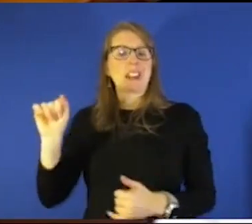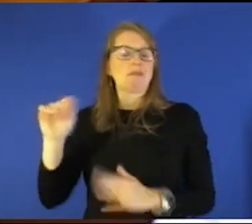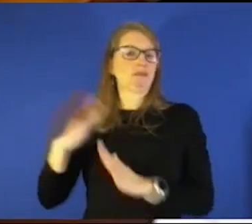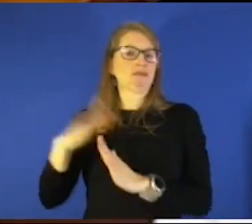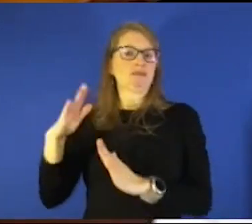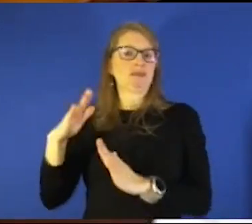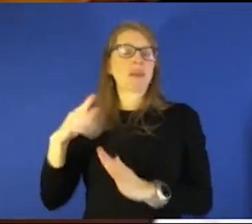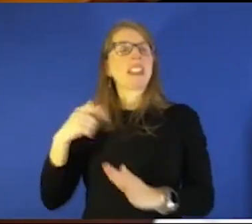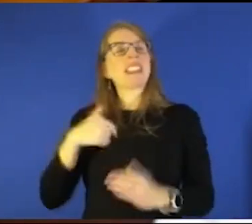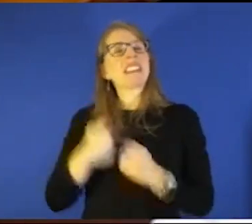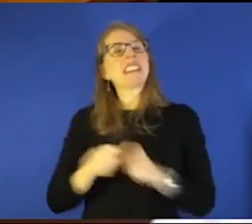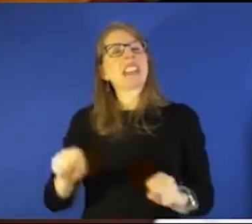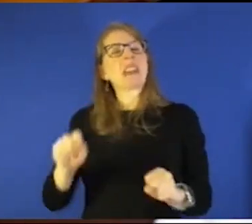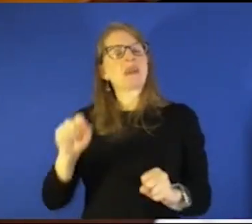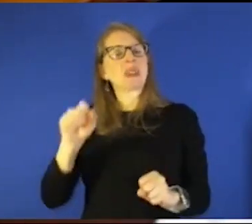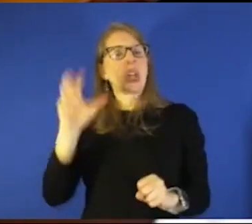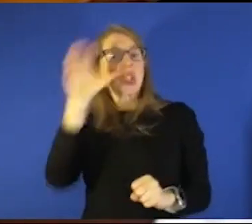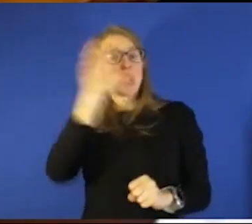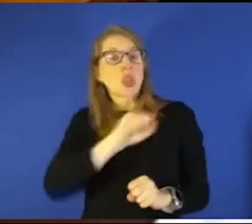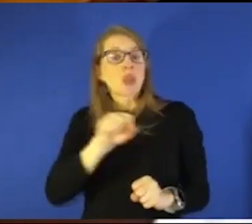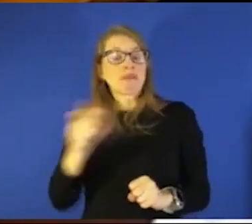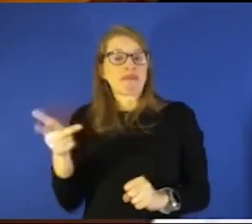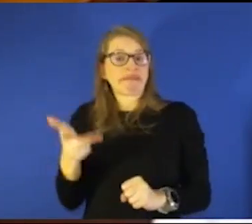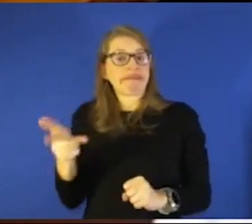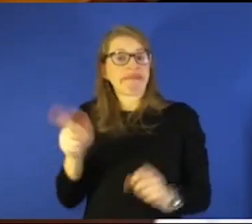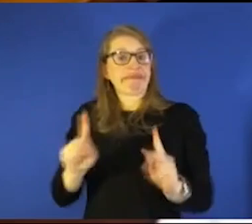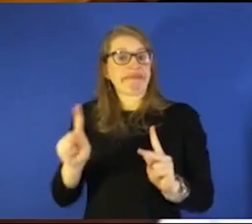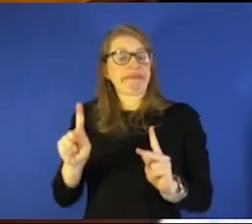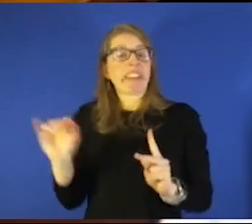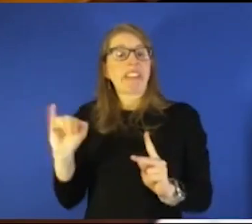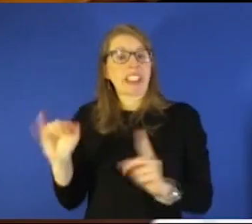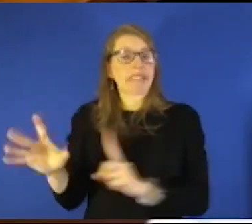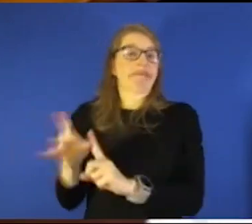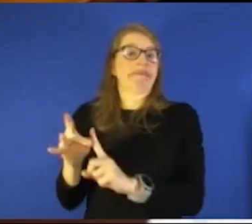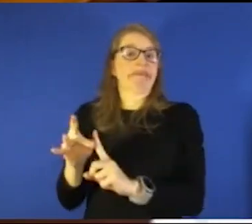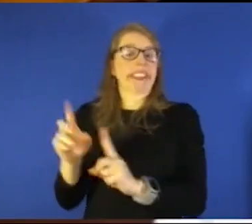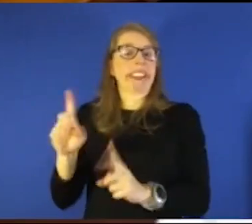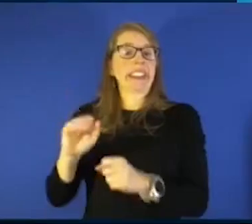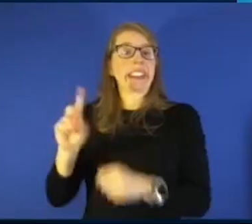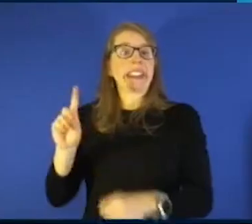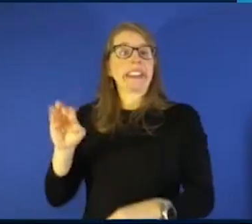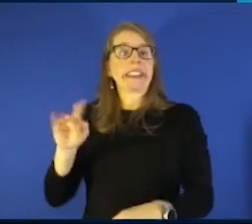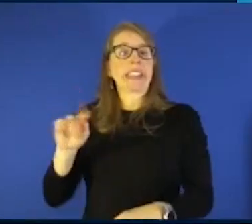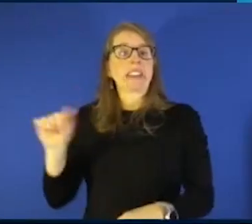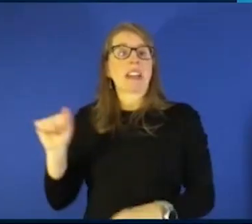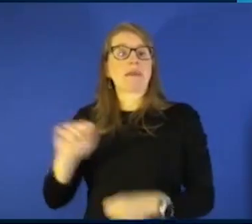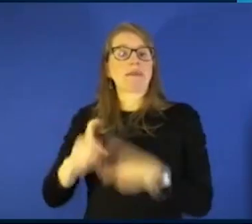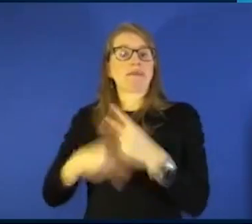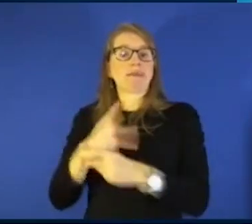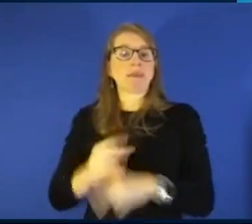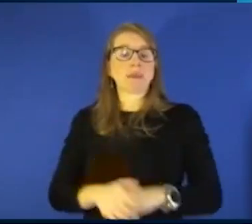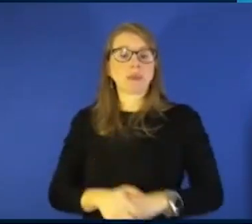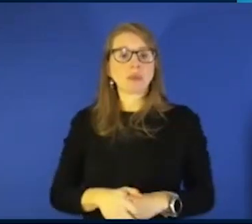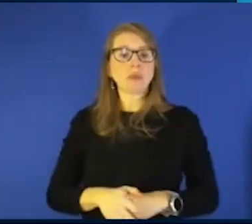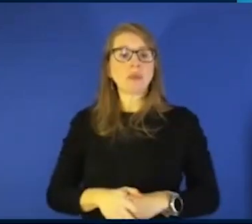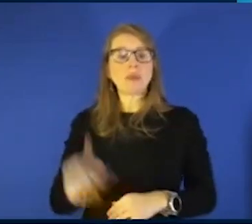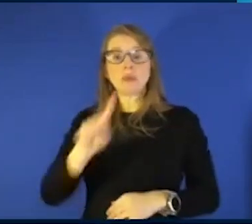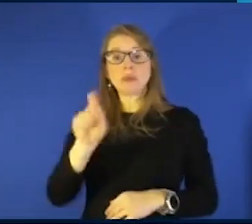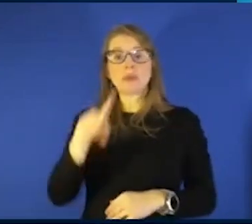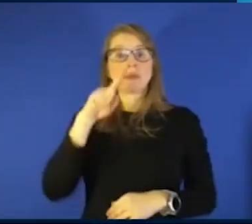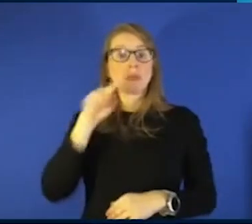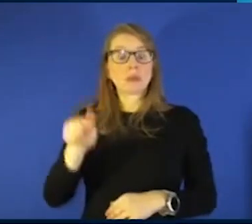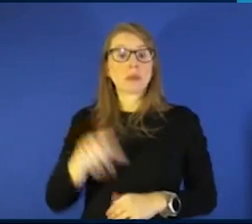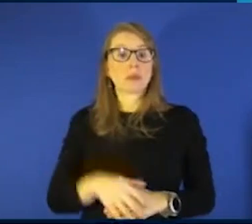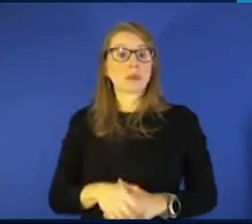to assume that these individuals are infected with Delta. Mm-hmm. Question for,